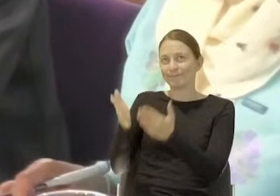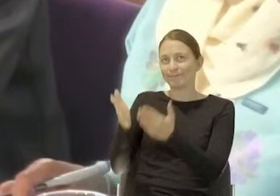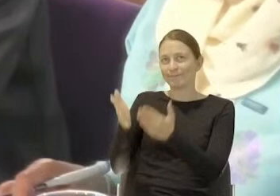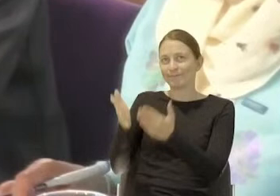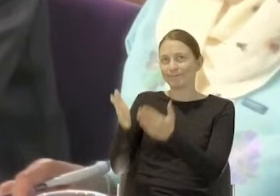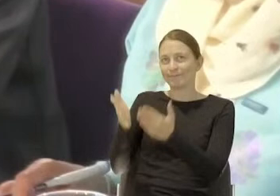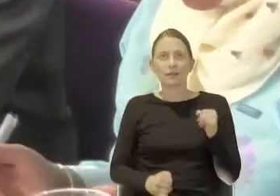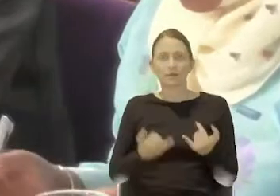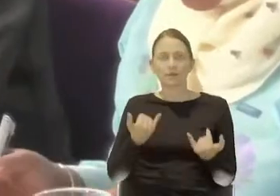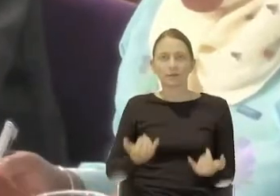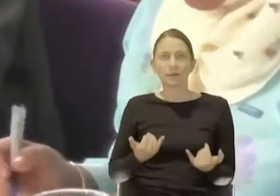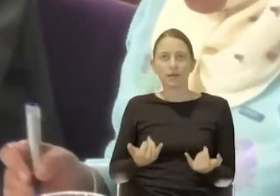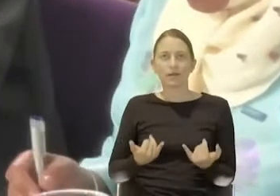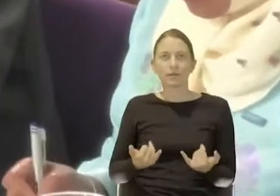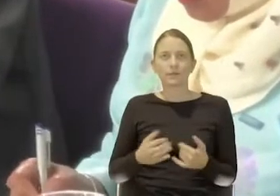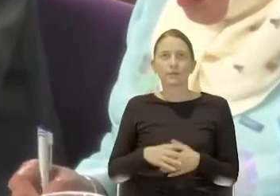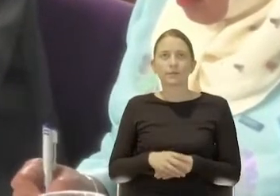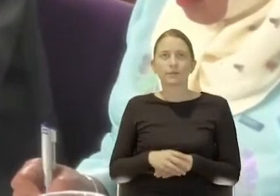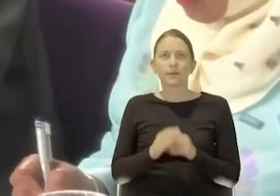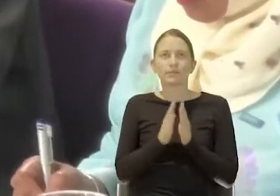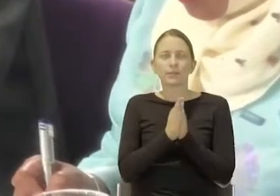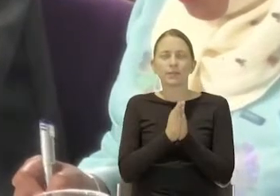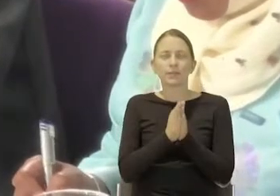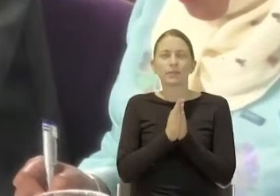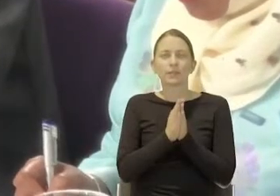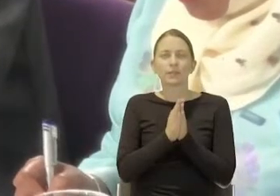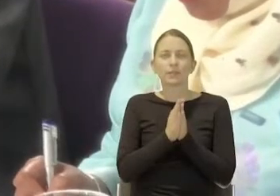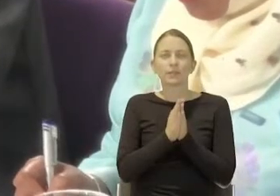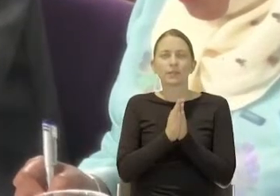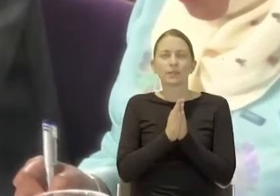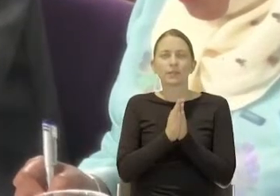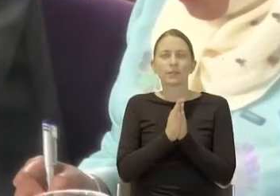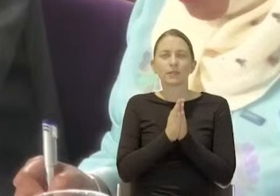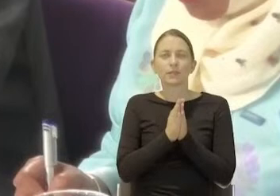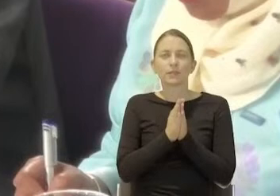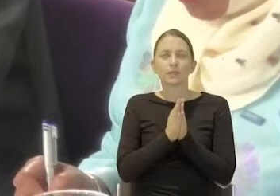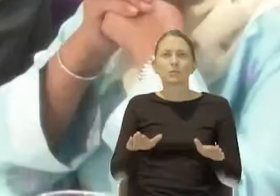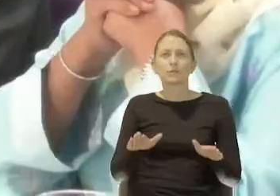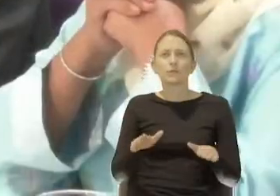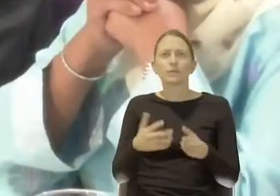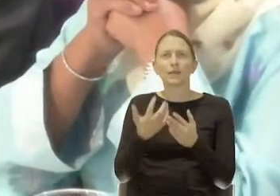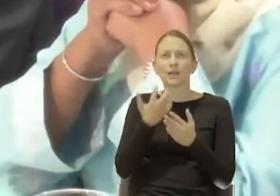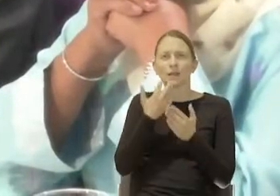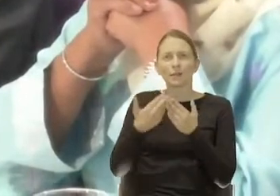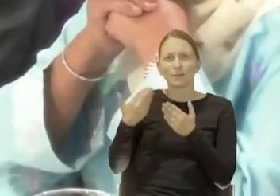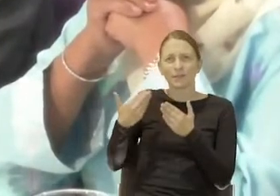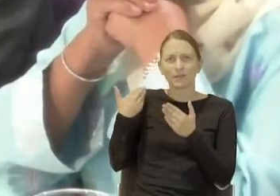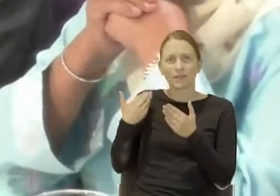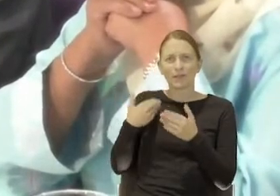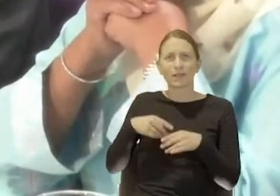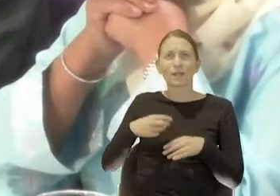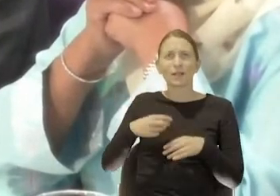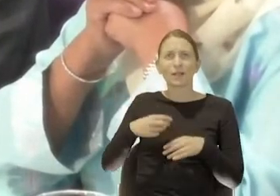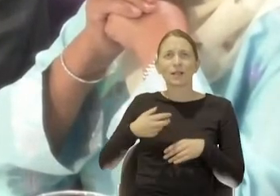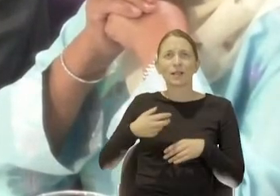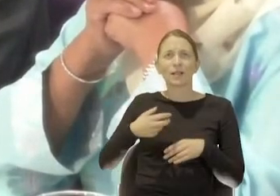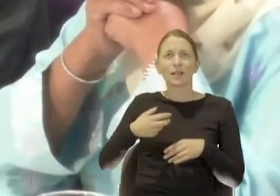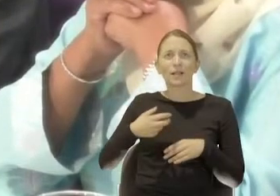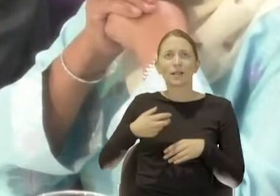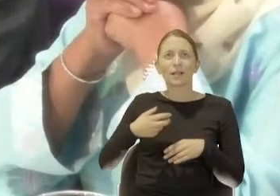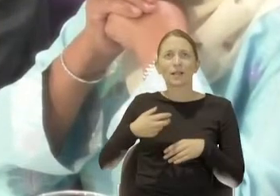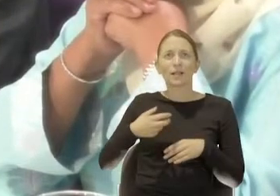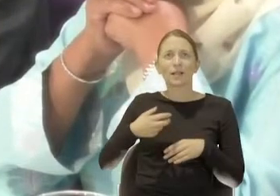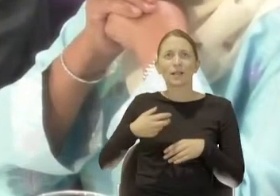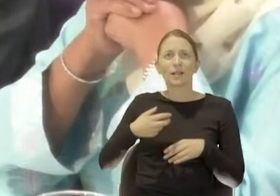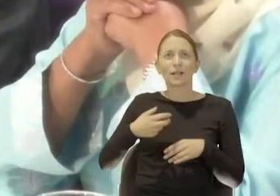appeal already made by the Executive Director to governments represented here and those who are not here today to